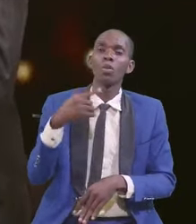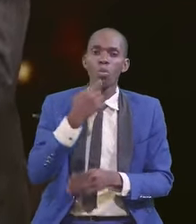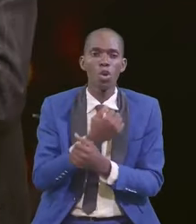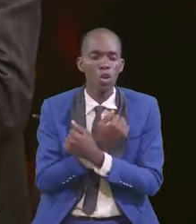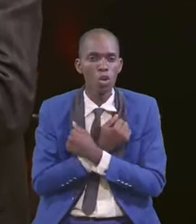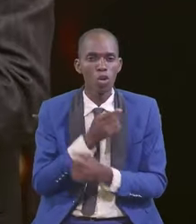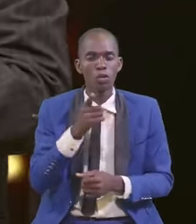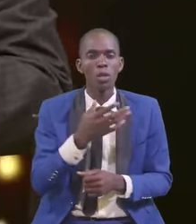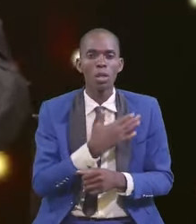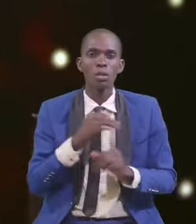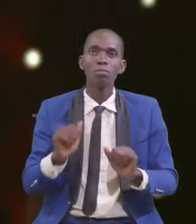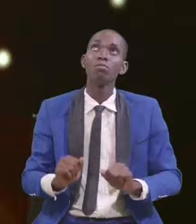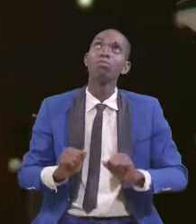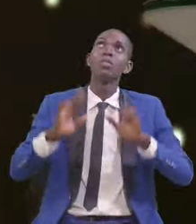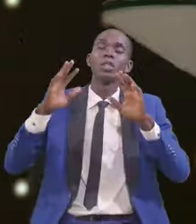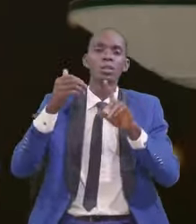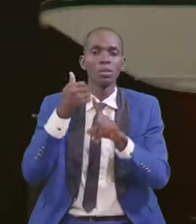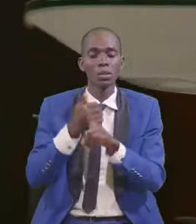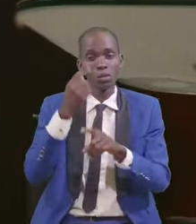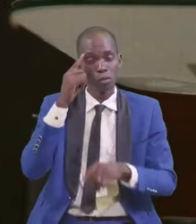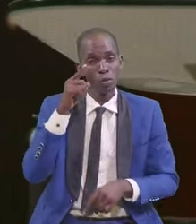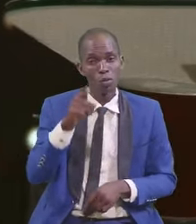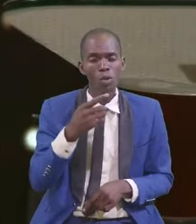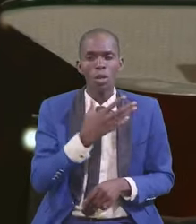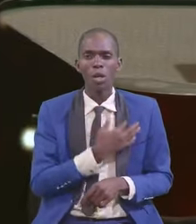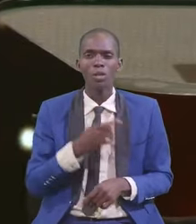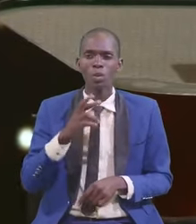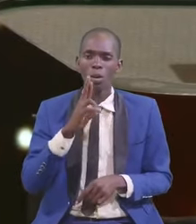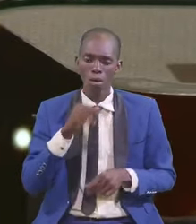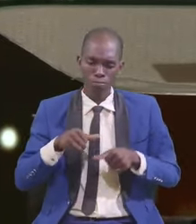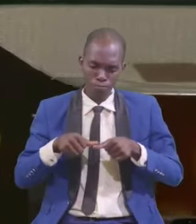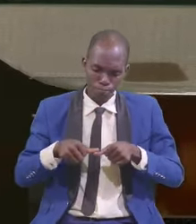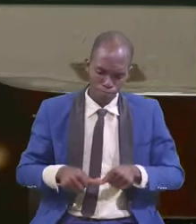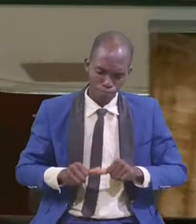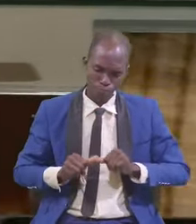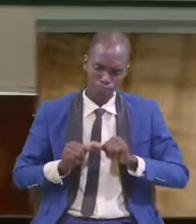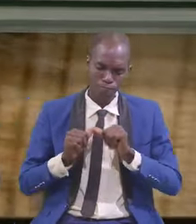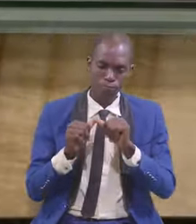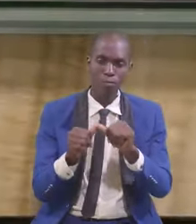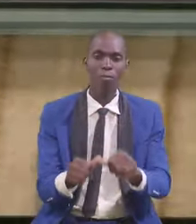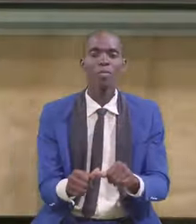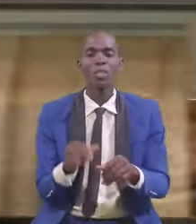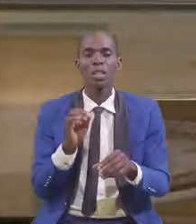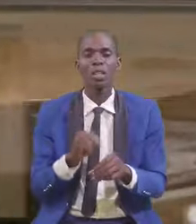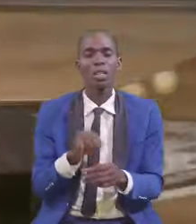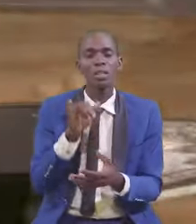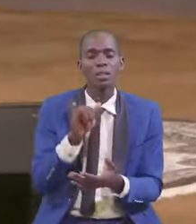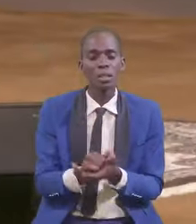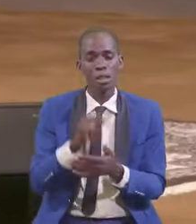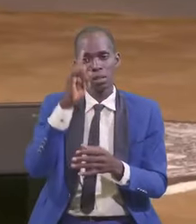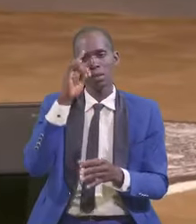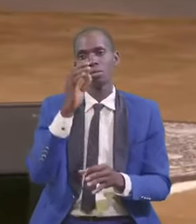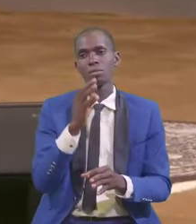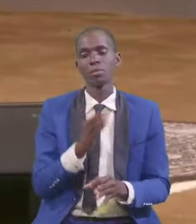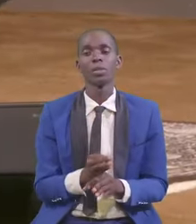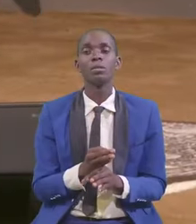gave them for you and you are abiding consistently constantly in that Faith